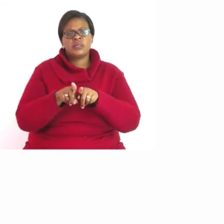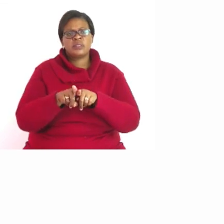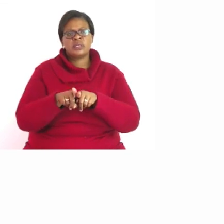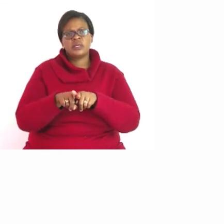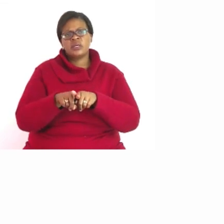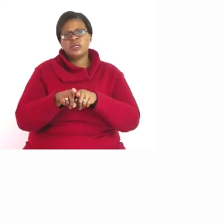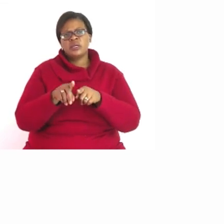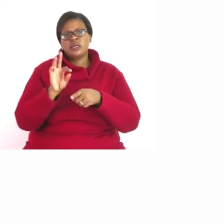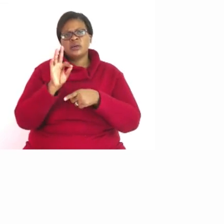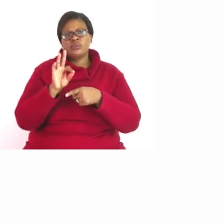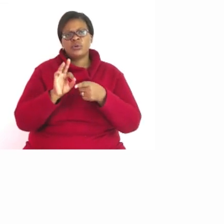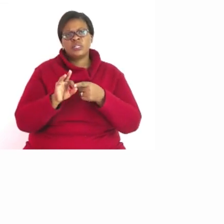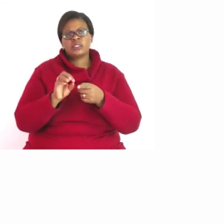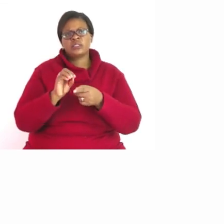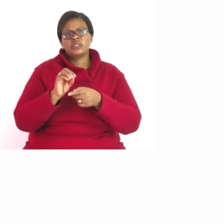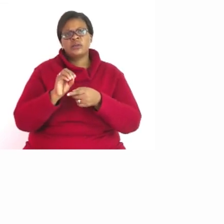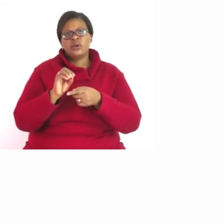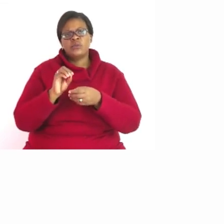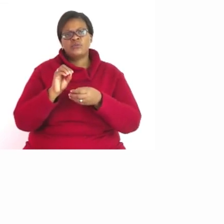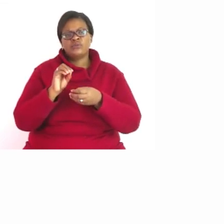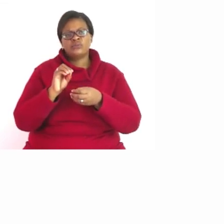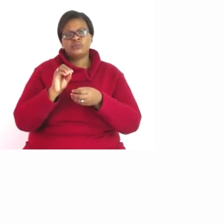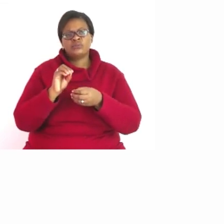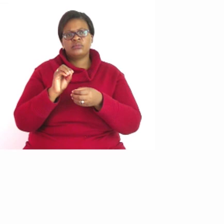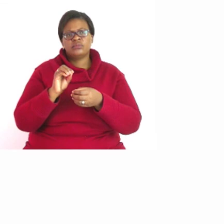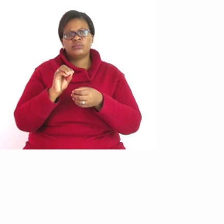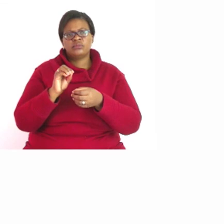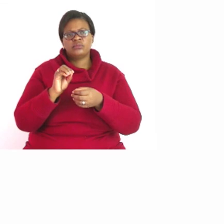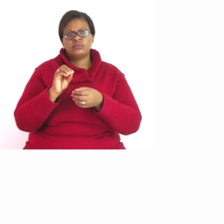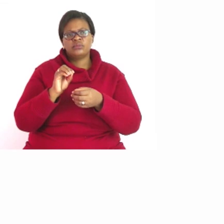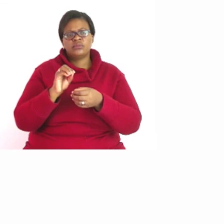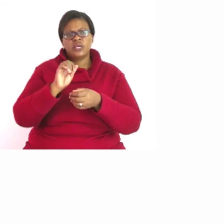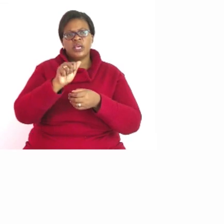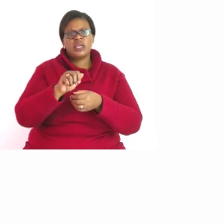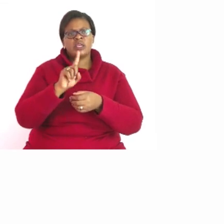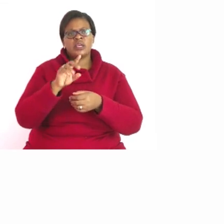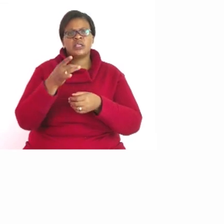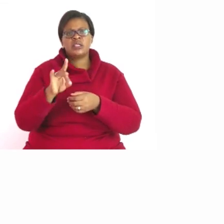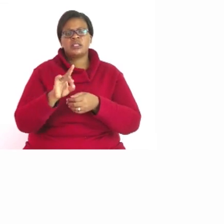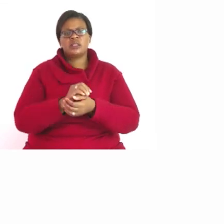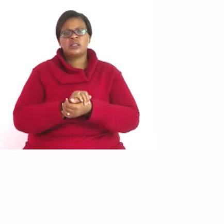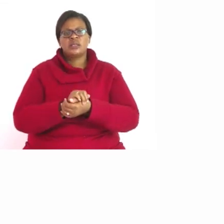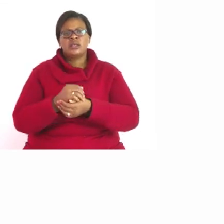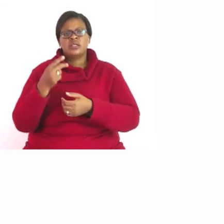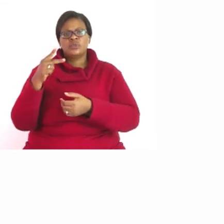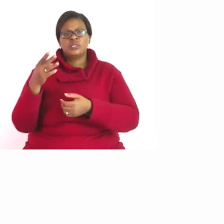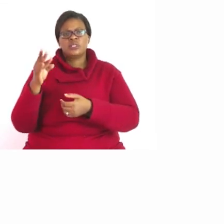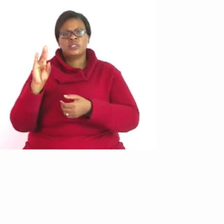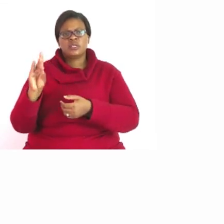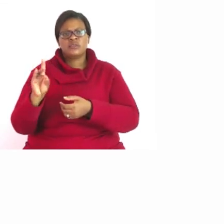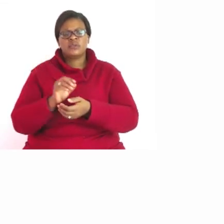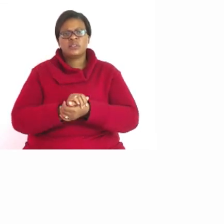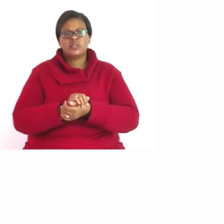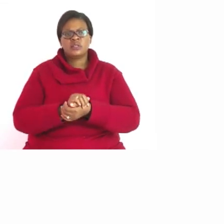its prime factors. A, you have to look for 18, 27, 30,